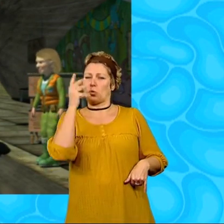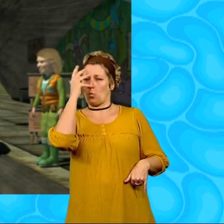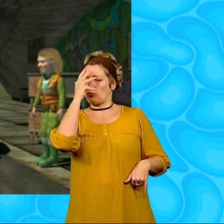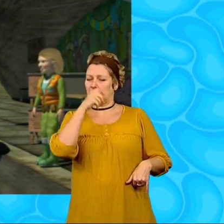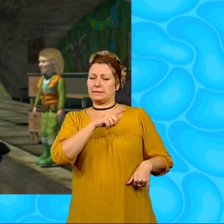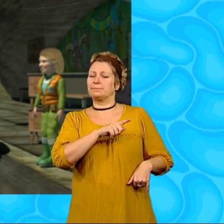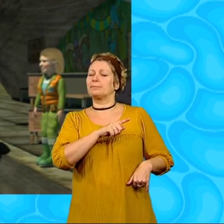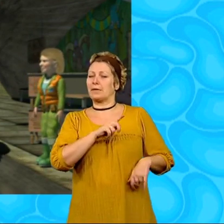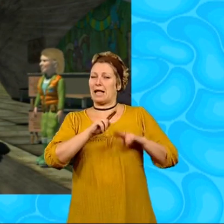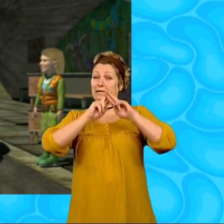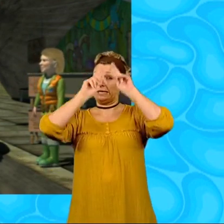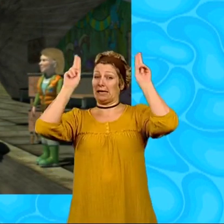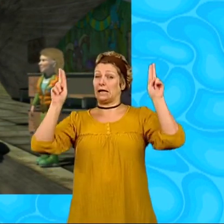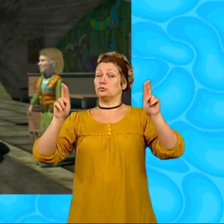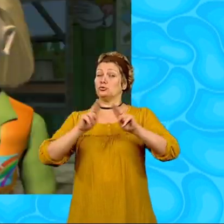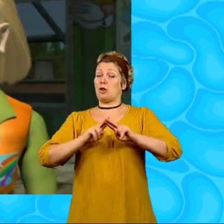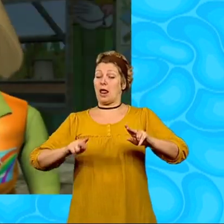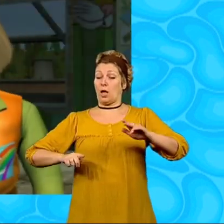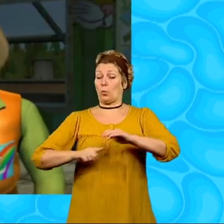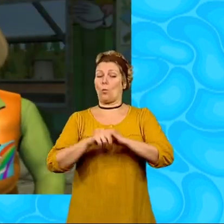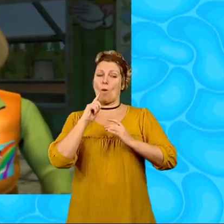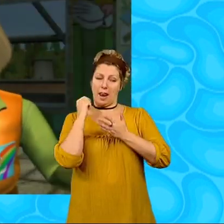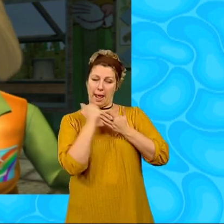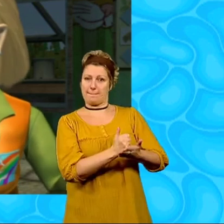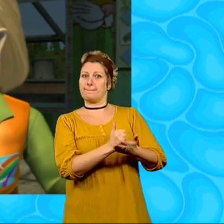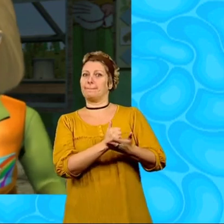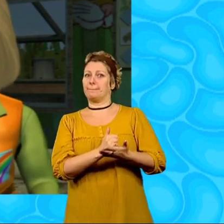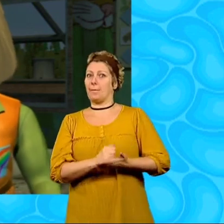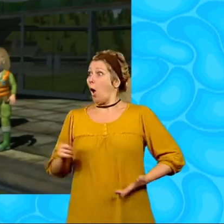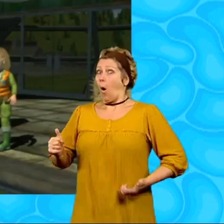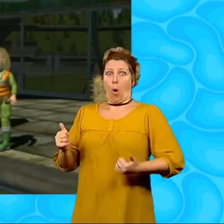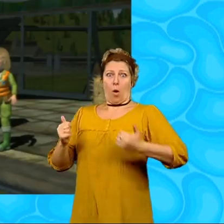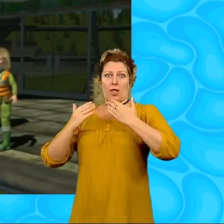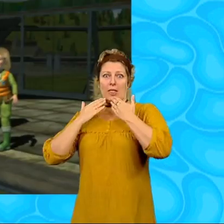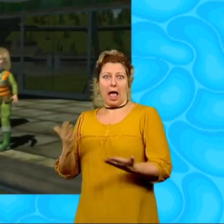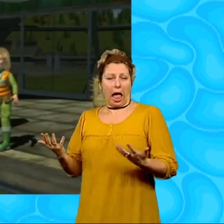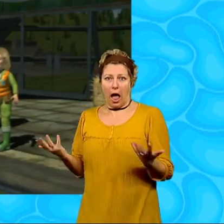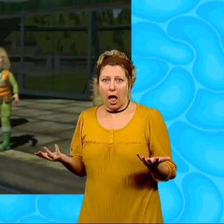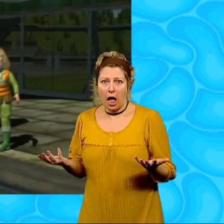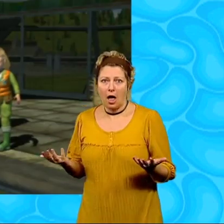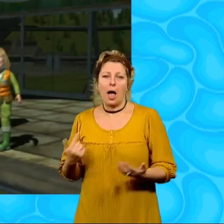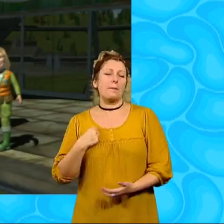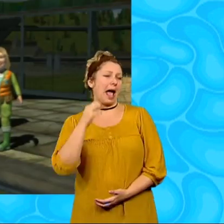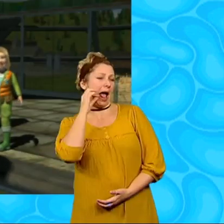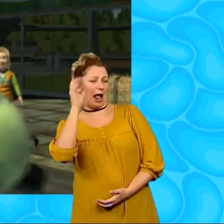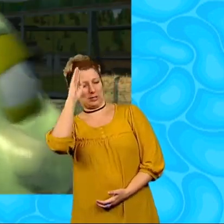International Underground will help you. Thank you, Circle. But how? I'll ask Ernie.